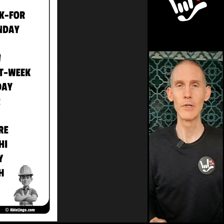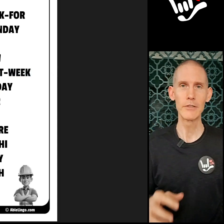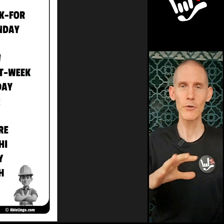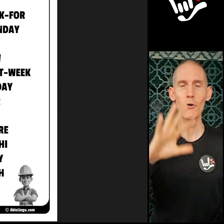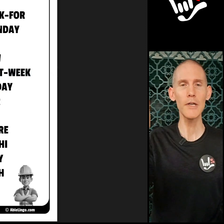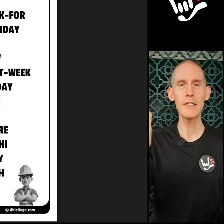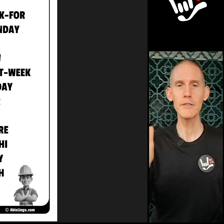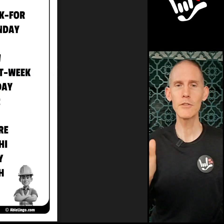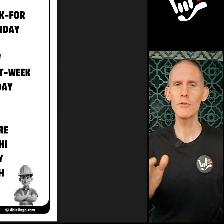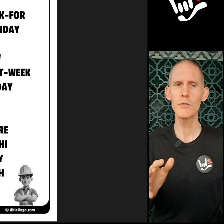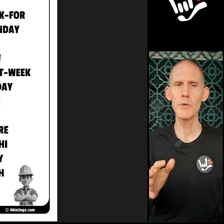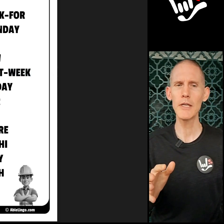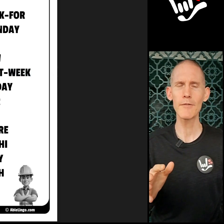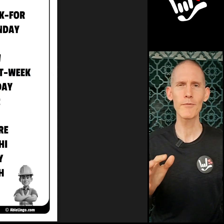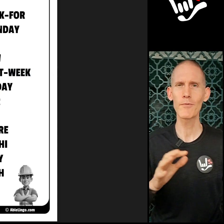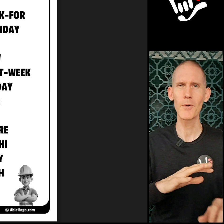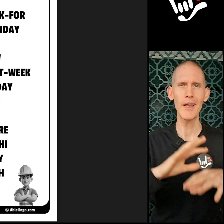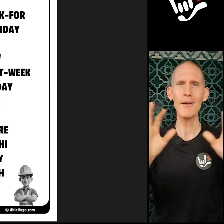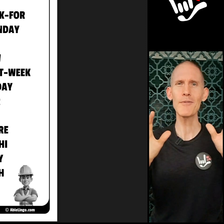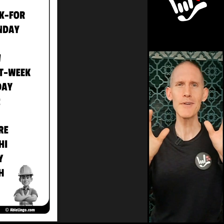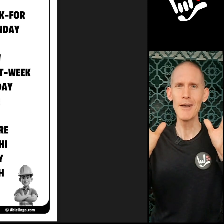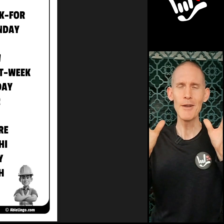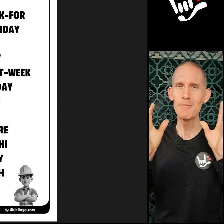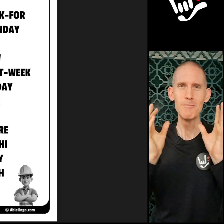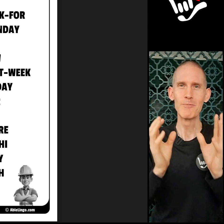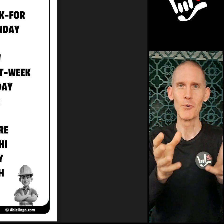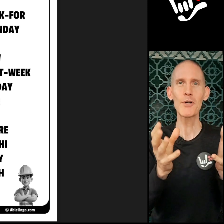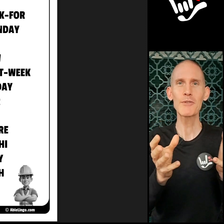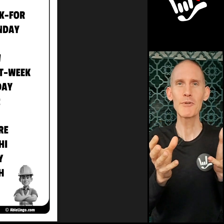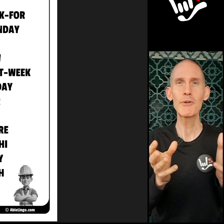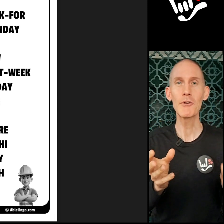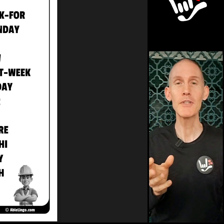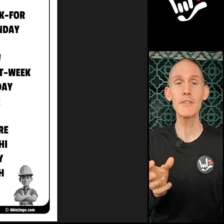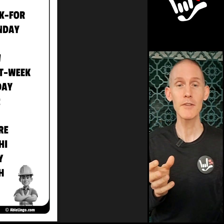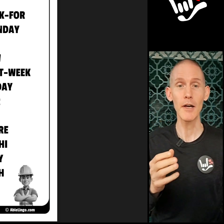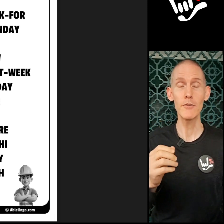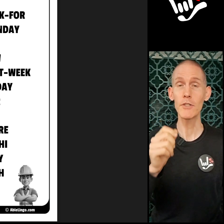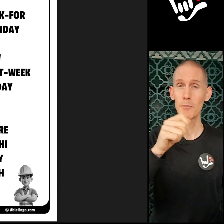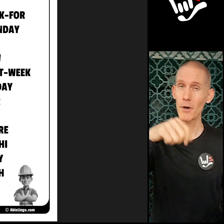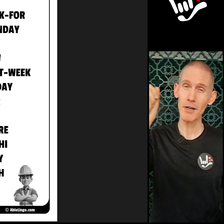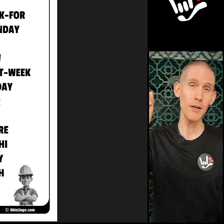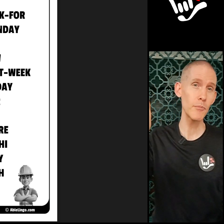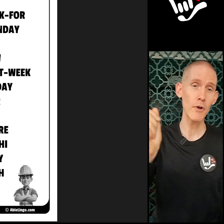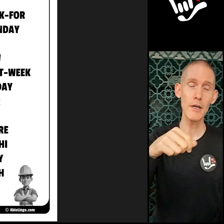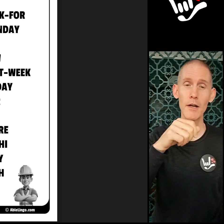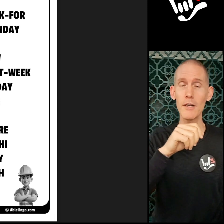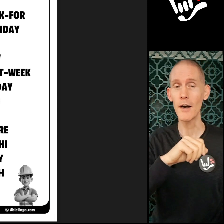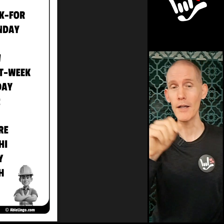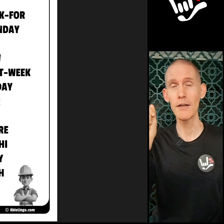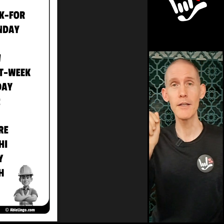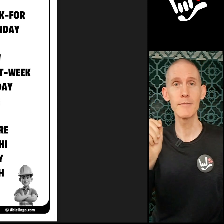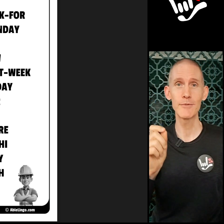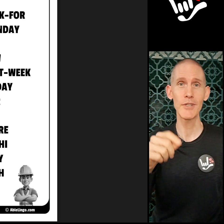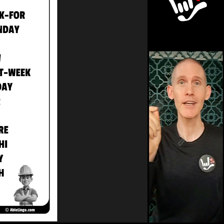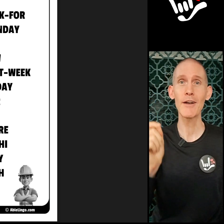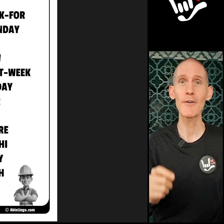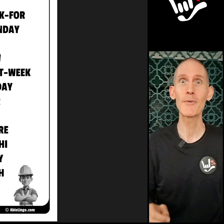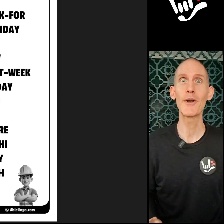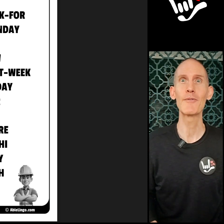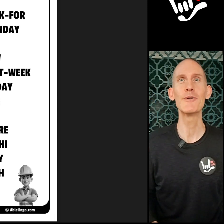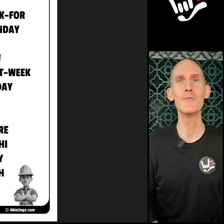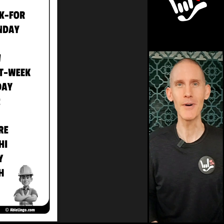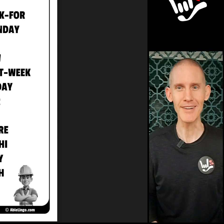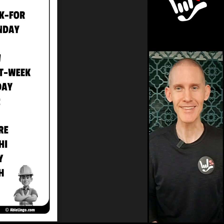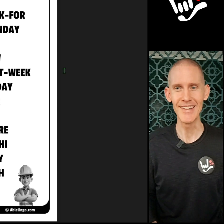yeah. So the whole idea is to use this PDF for whatever works for your learning style, and you can mark it up, write on it, highlight it, check it